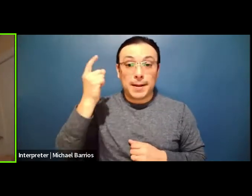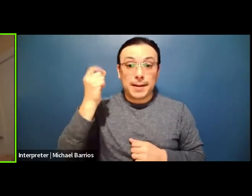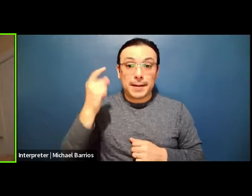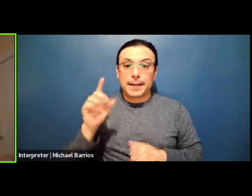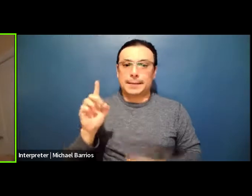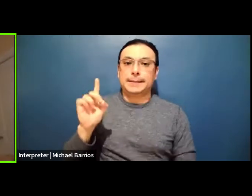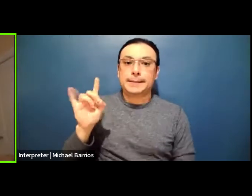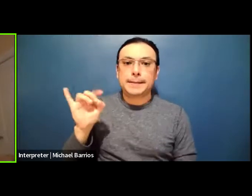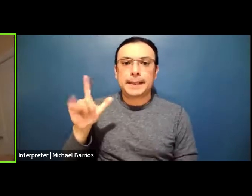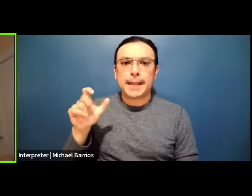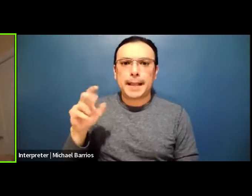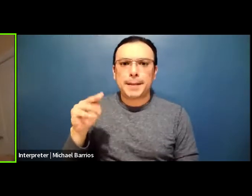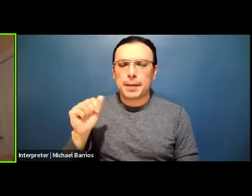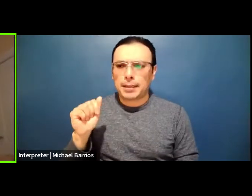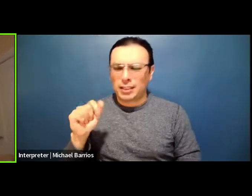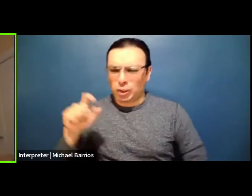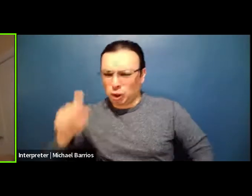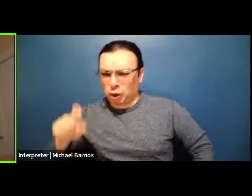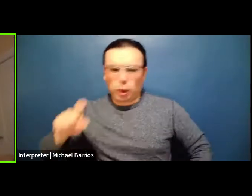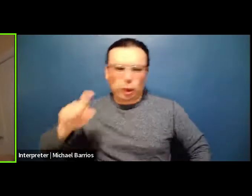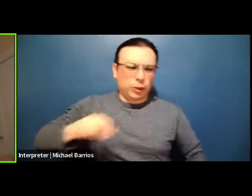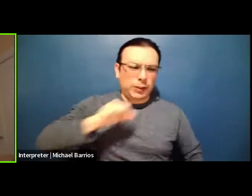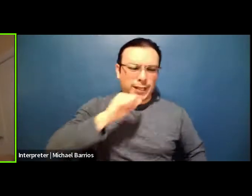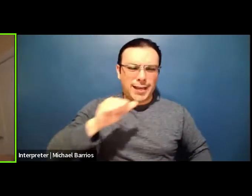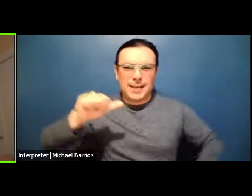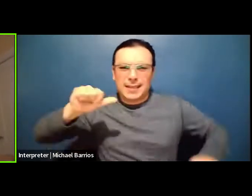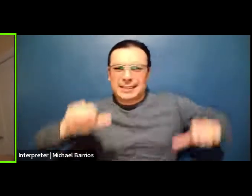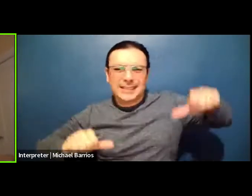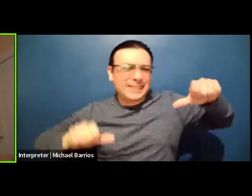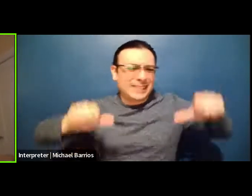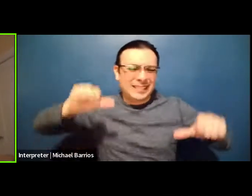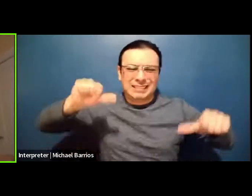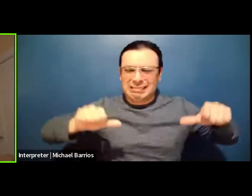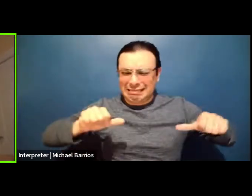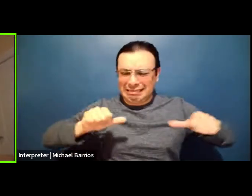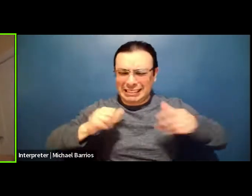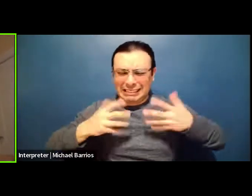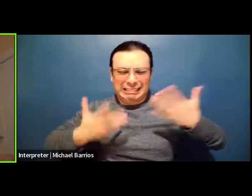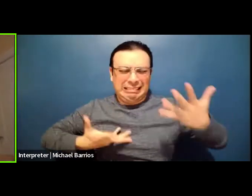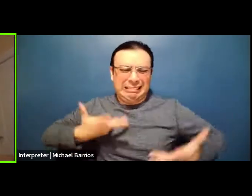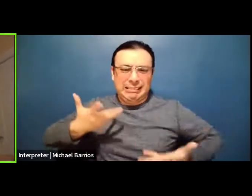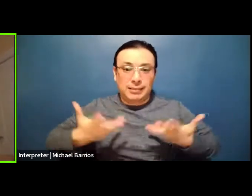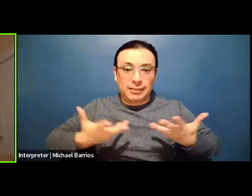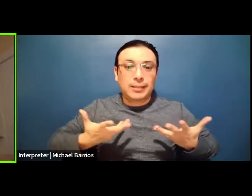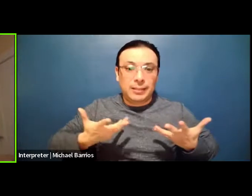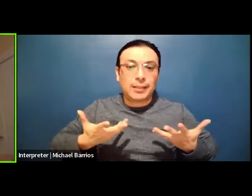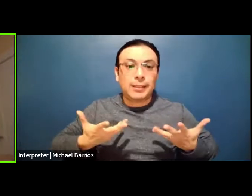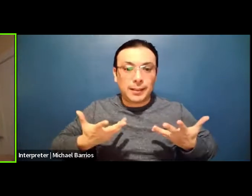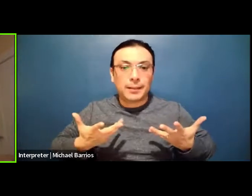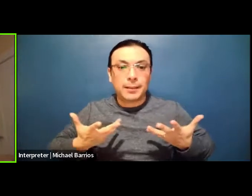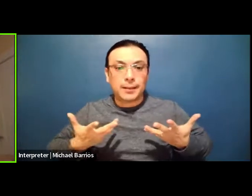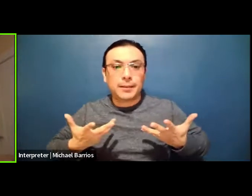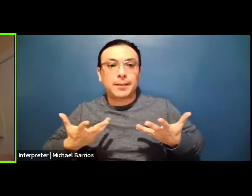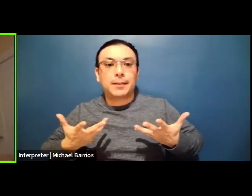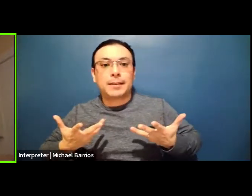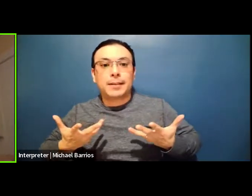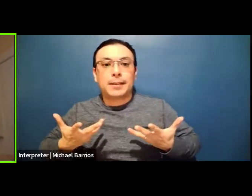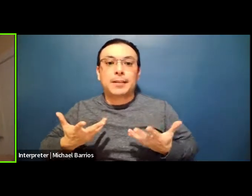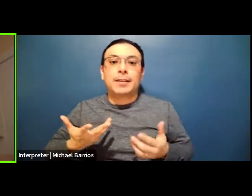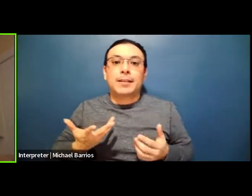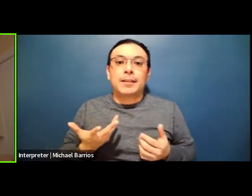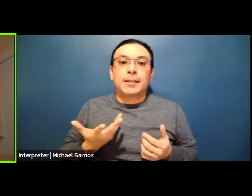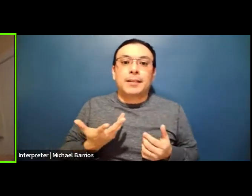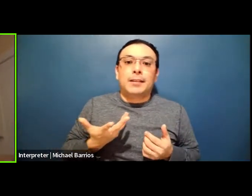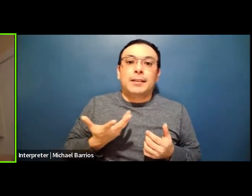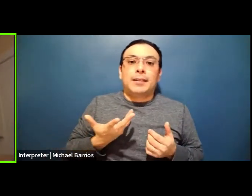theme. And we have become ever more eager to simply explore how people can and